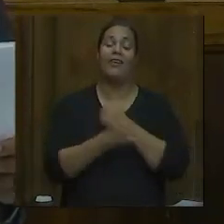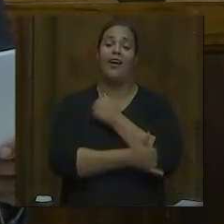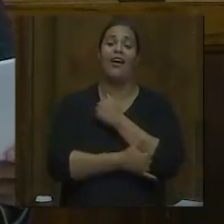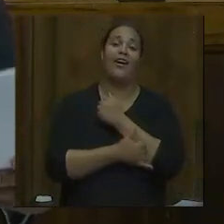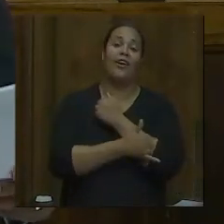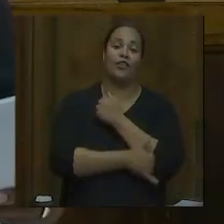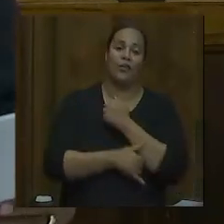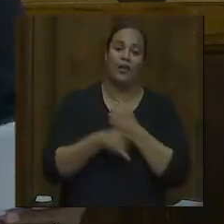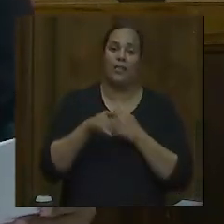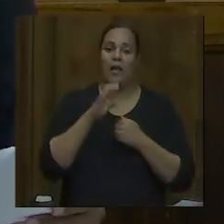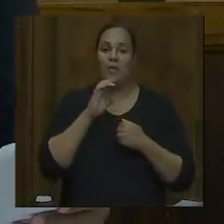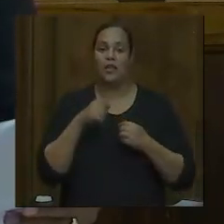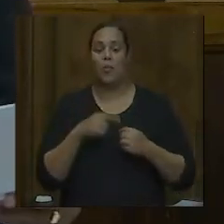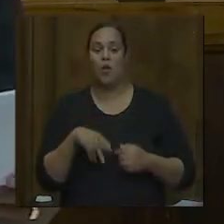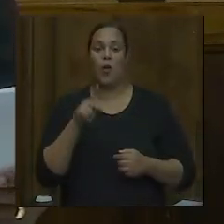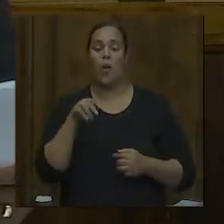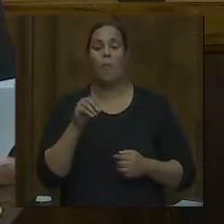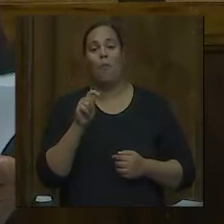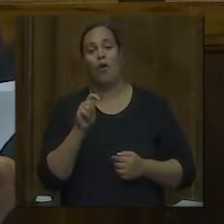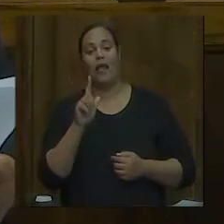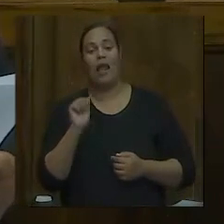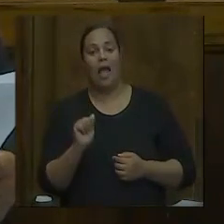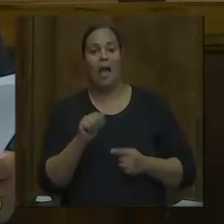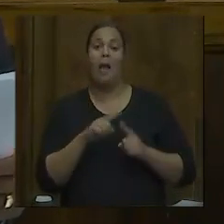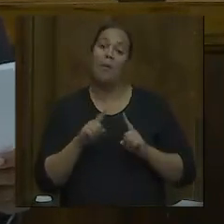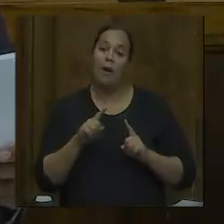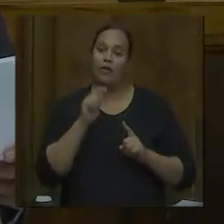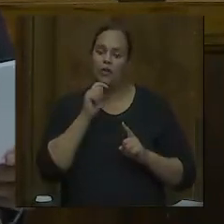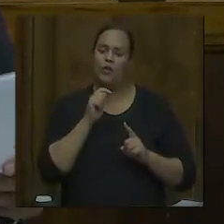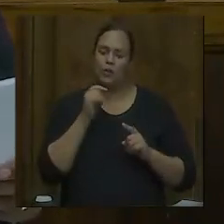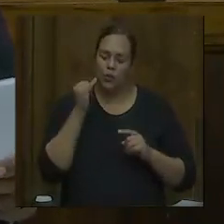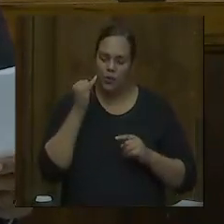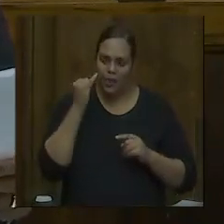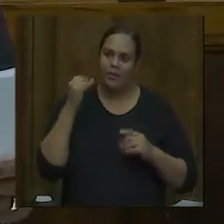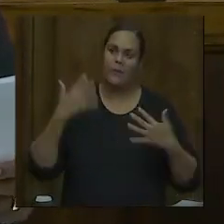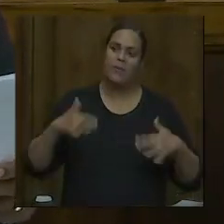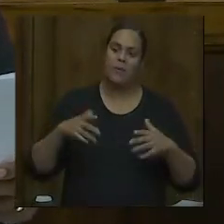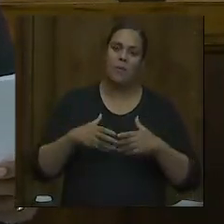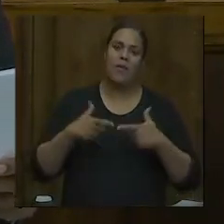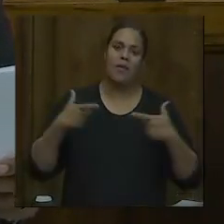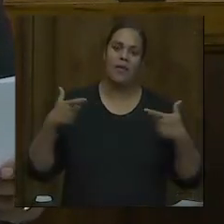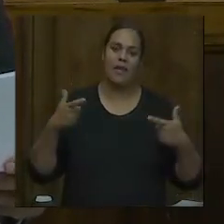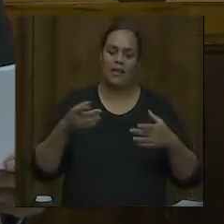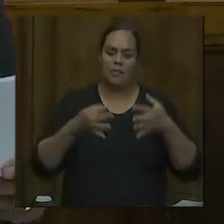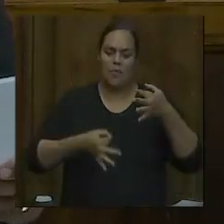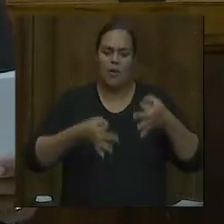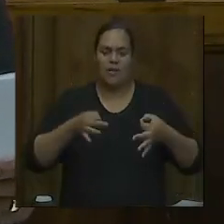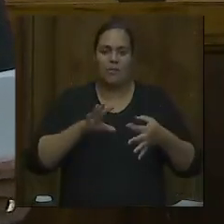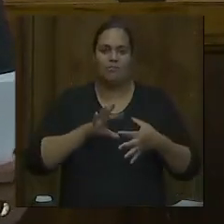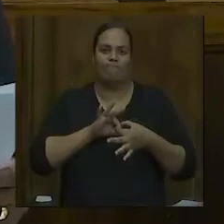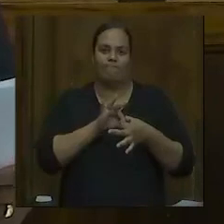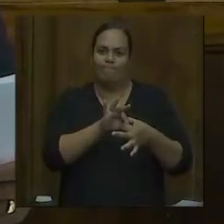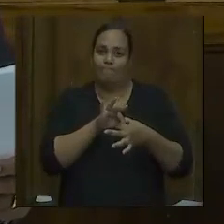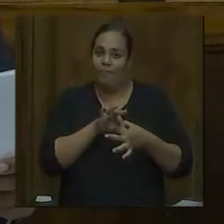is not a case of potluck, but is indicative of the extraordinary political